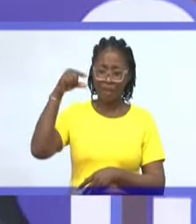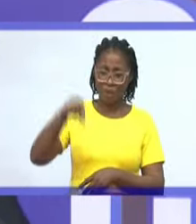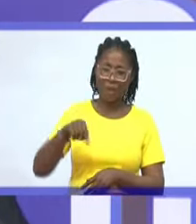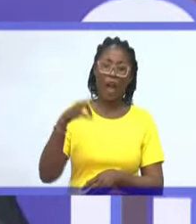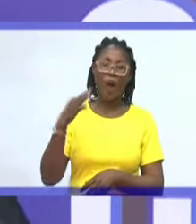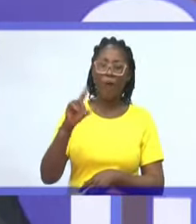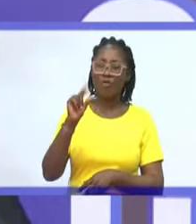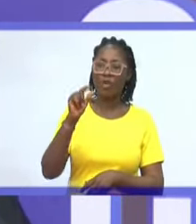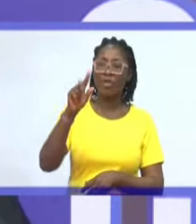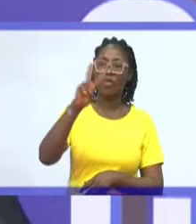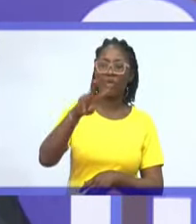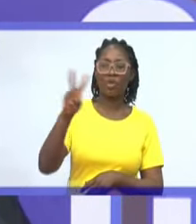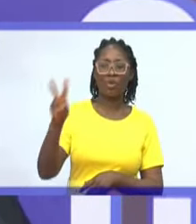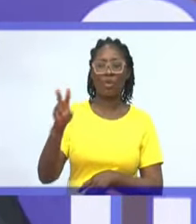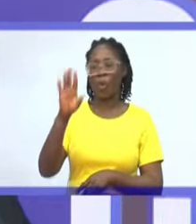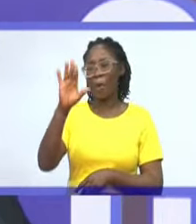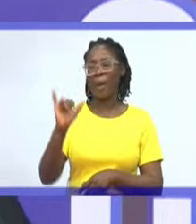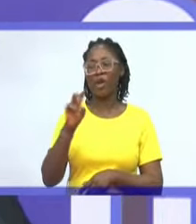2022 by